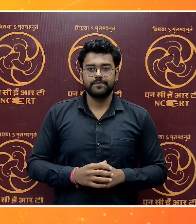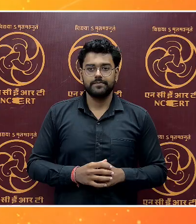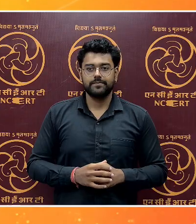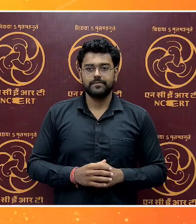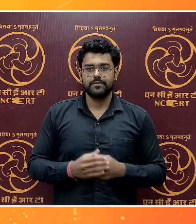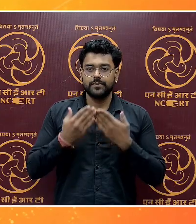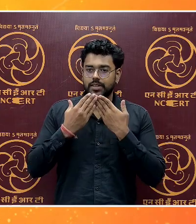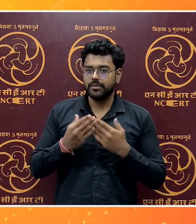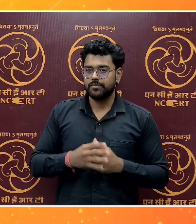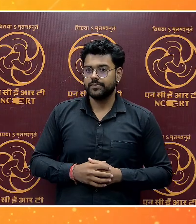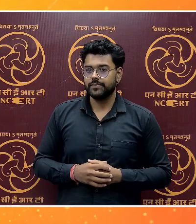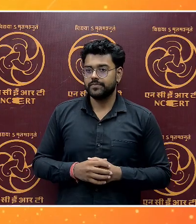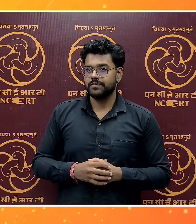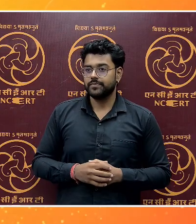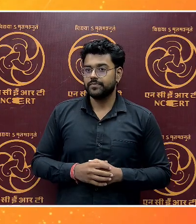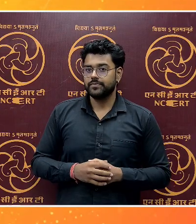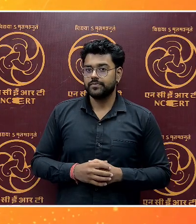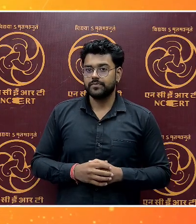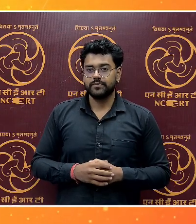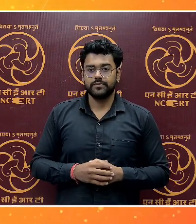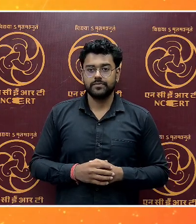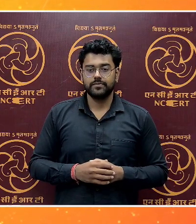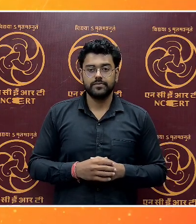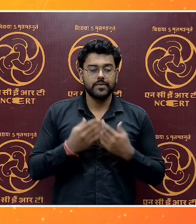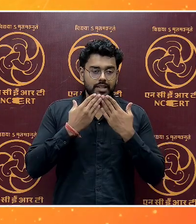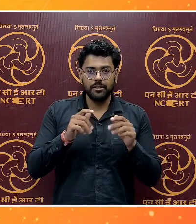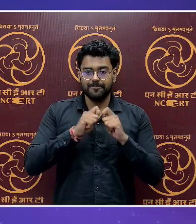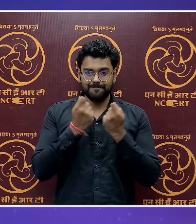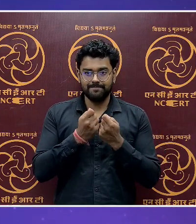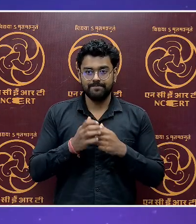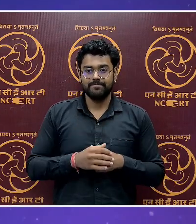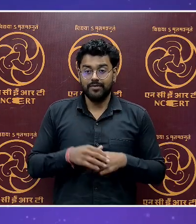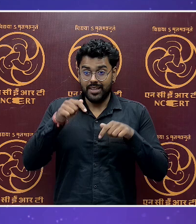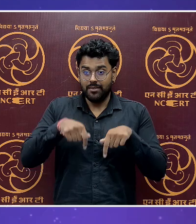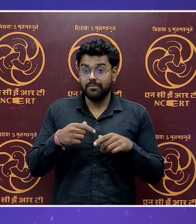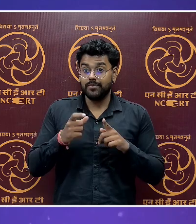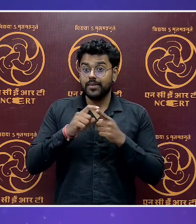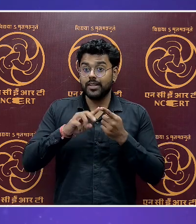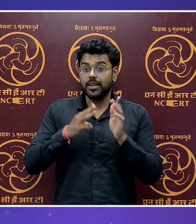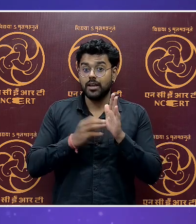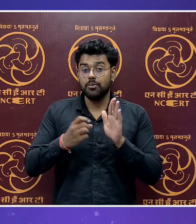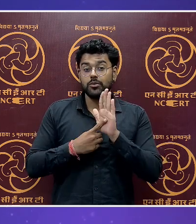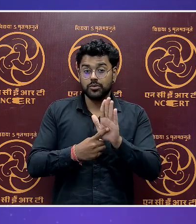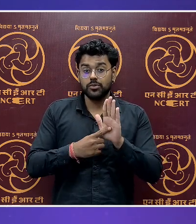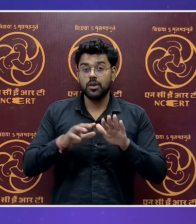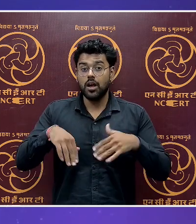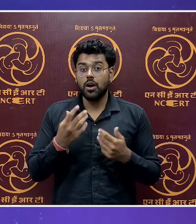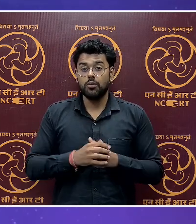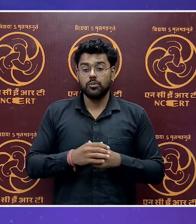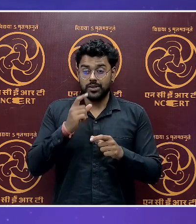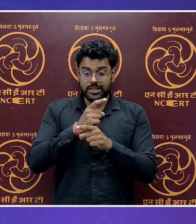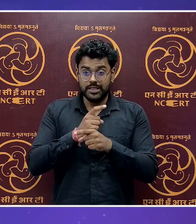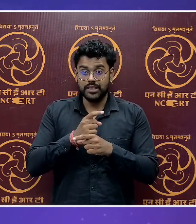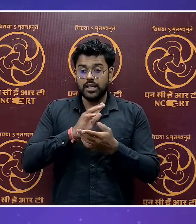Thank you, Devesh. So, ma'am, we have Yeah. thank you, my team. So, we have demonstrated to the how head teacher can add the teacher